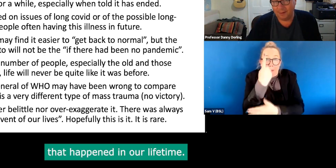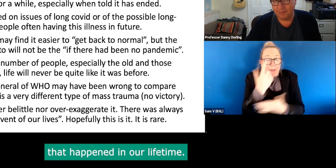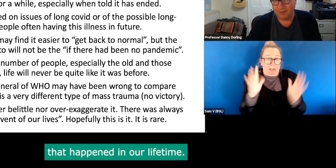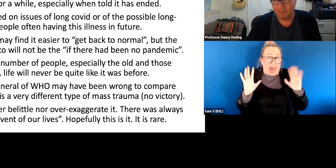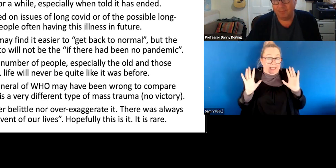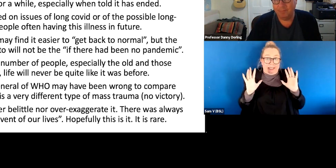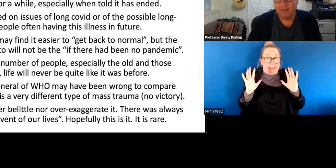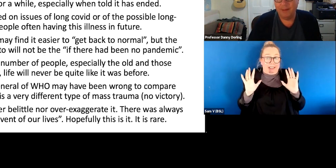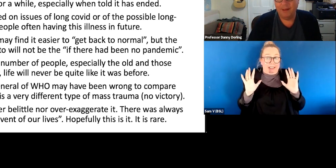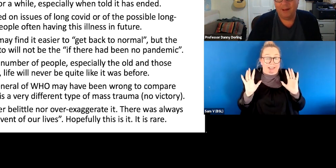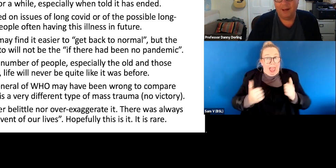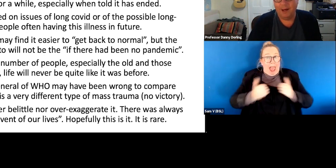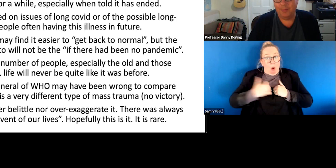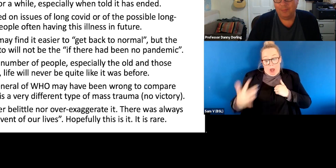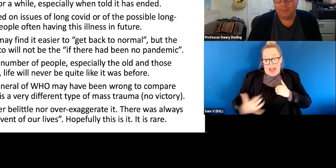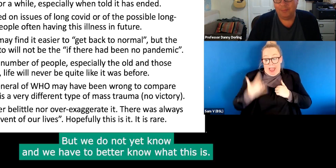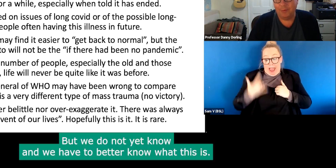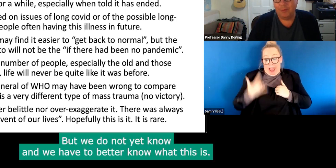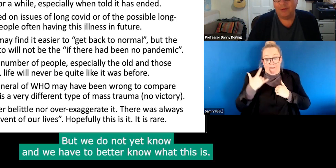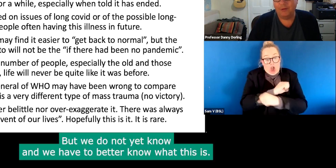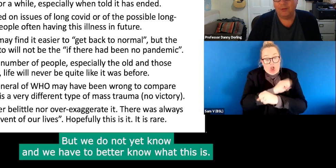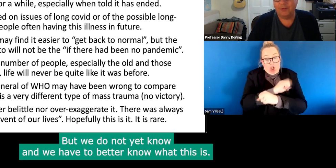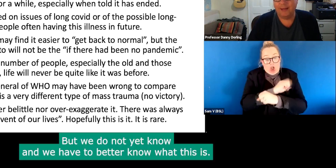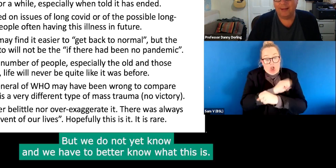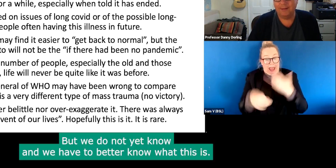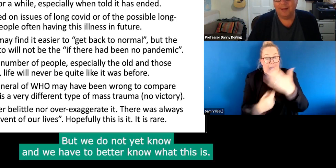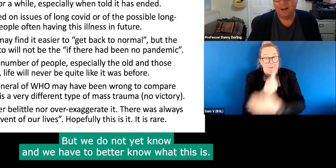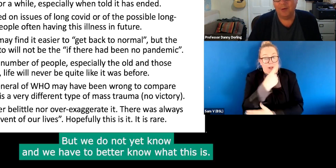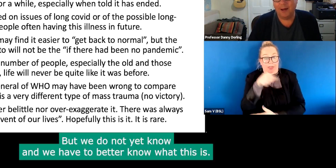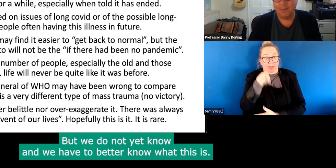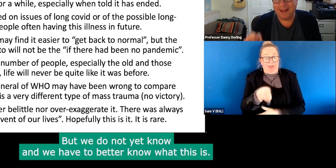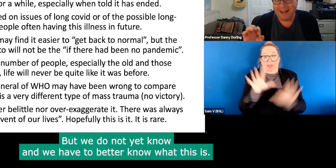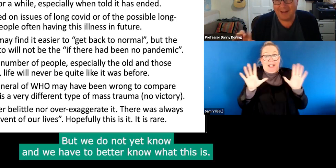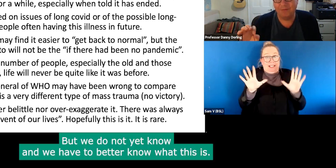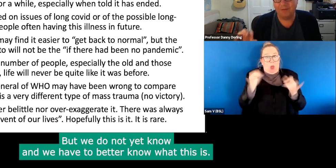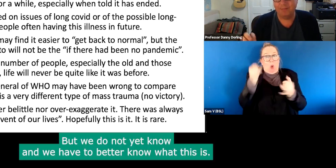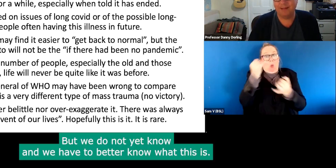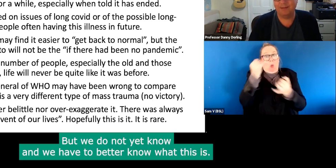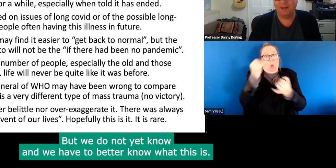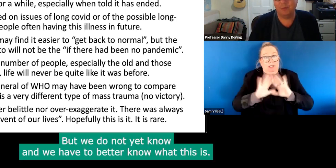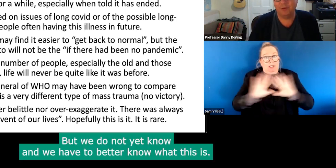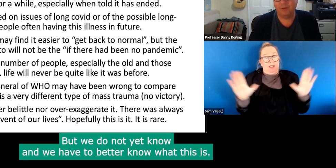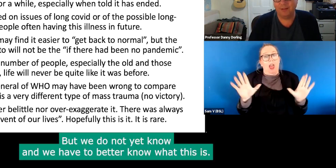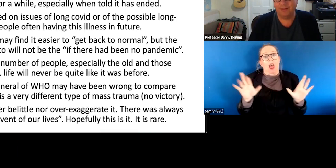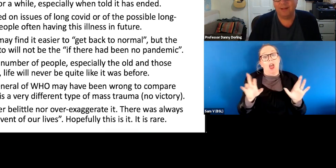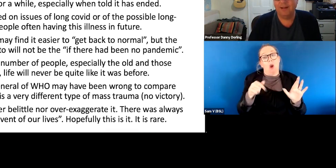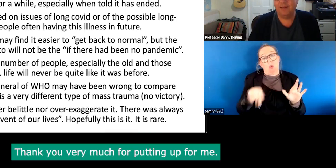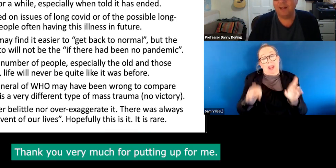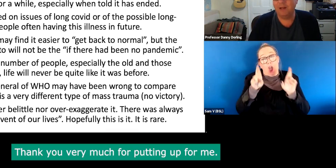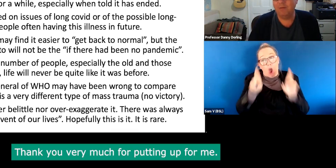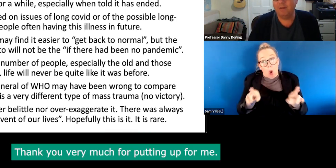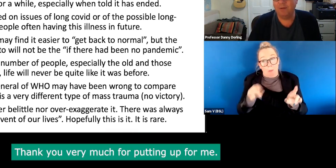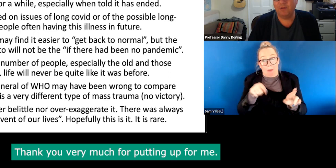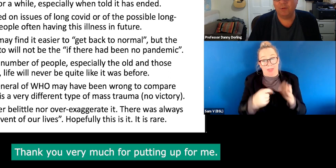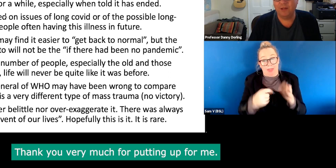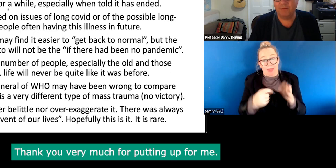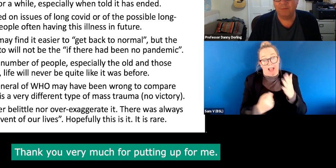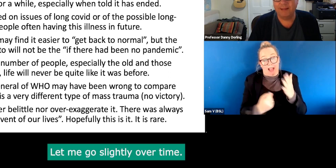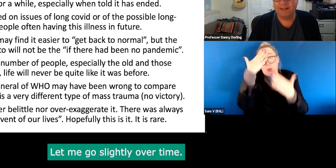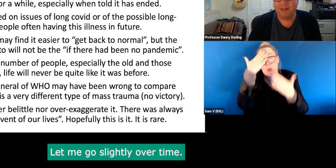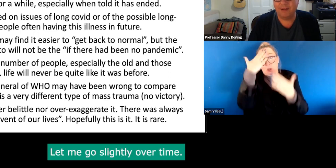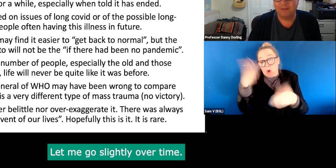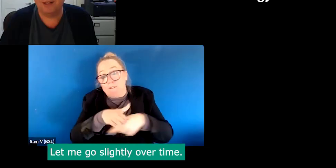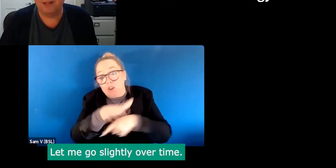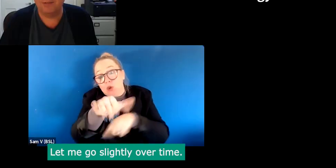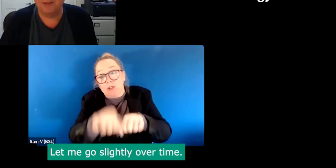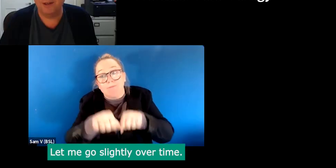our lifetime. But we do not yet know, and we have to better know what this is. Thank you very much for putting up for me and